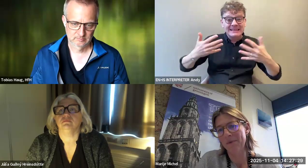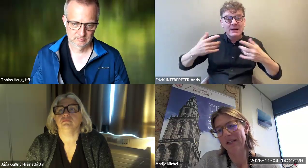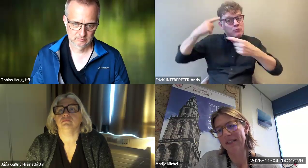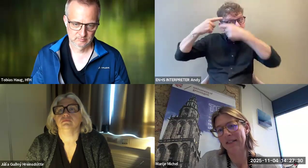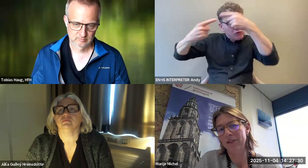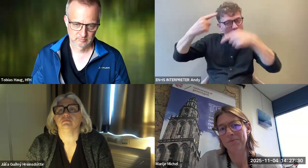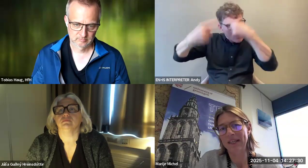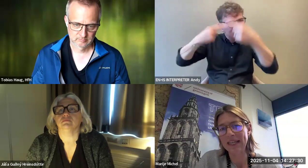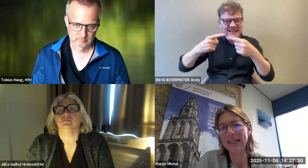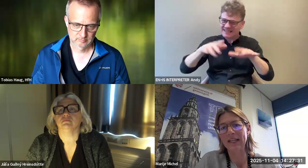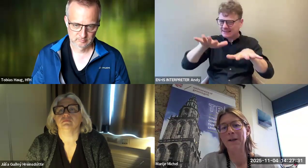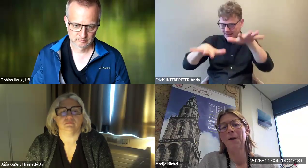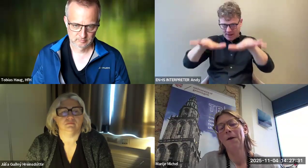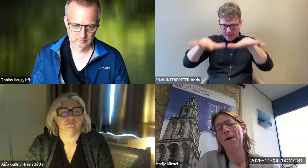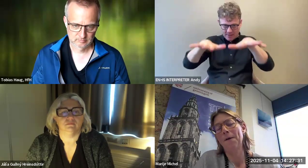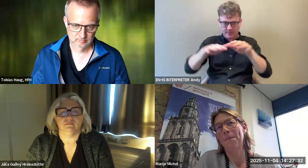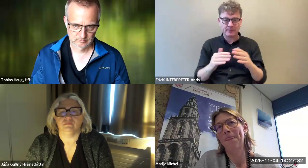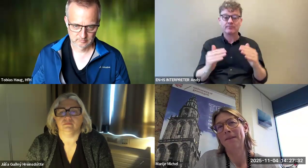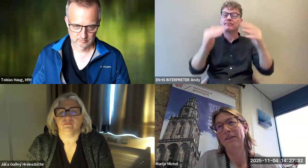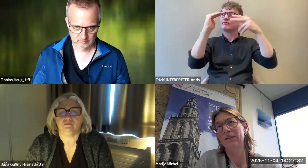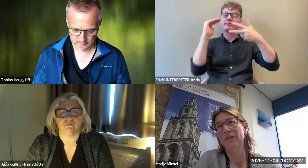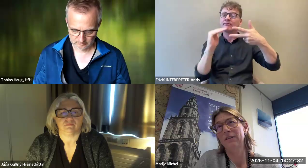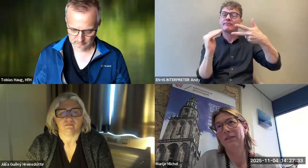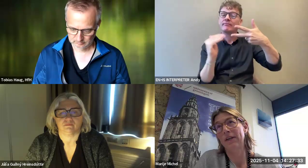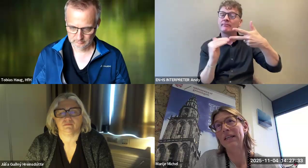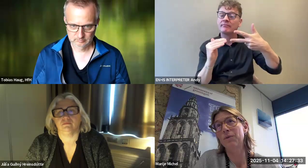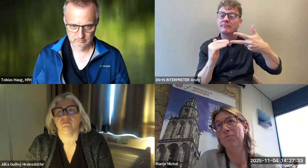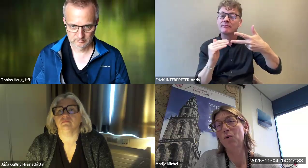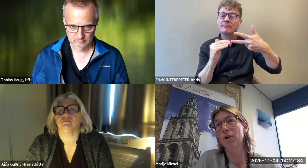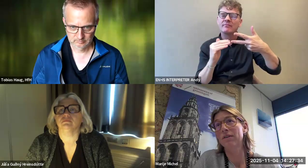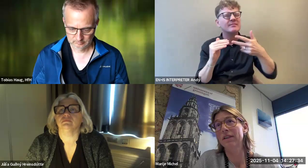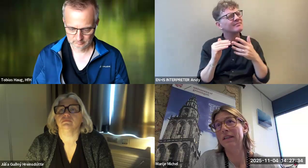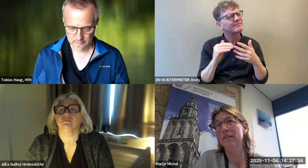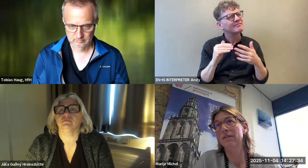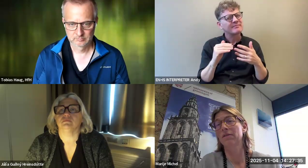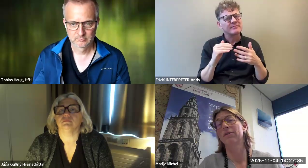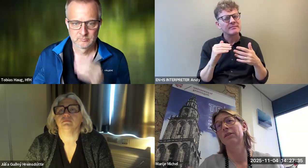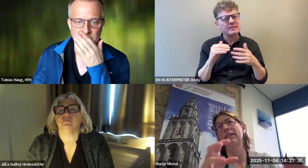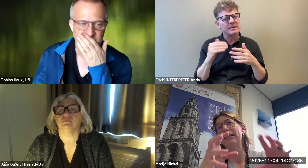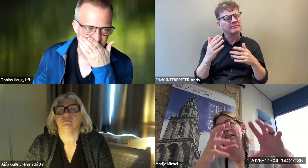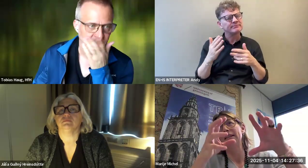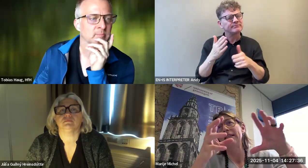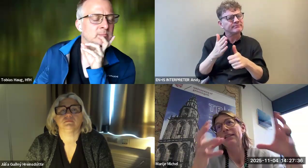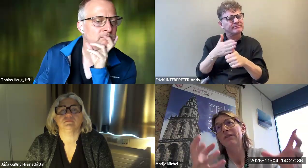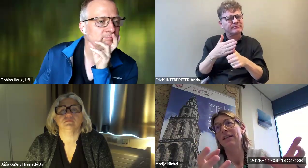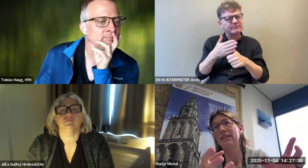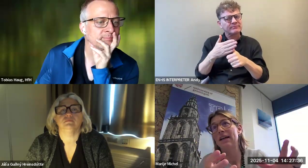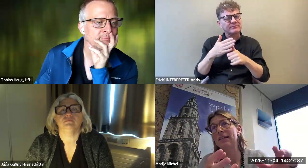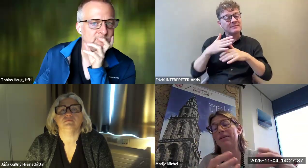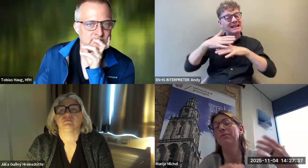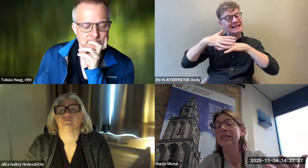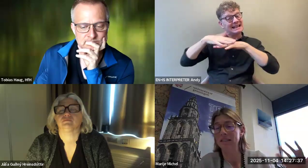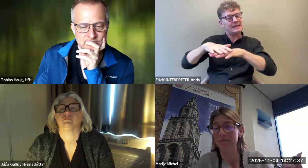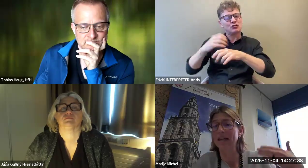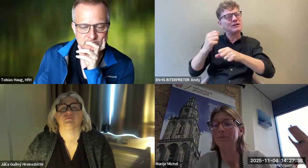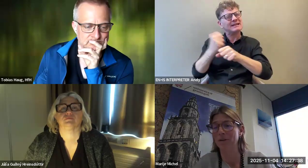processes. Whereas at the beginning, the writing was more geared, or in the integrated